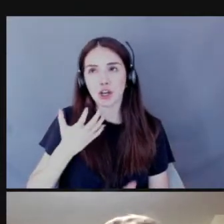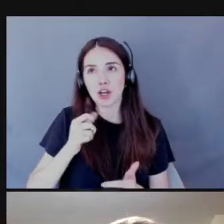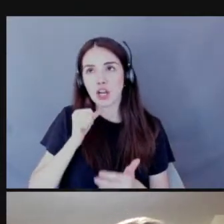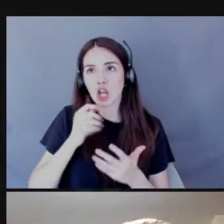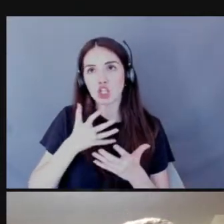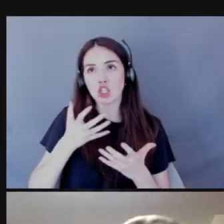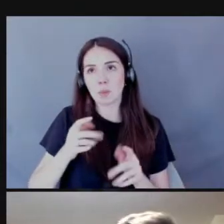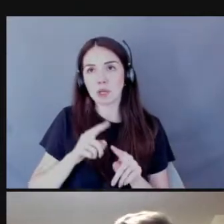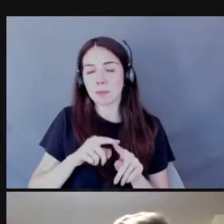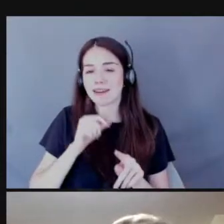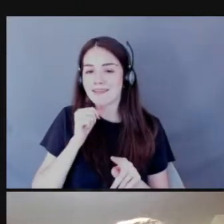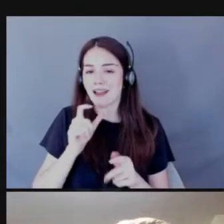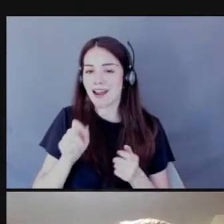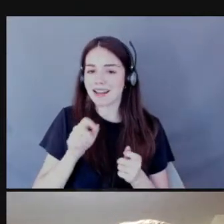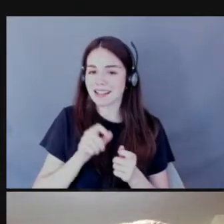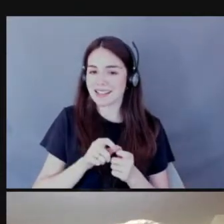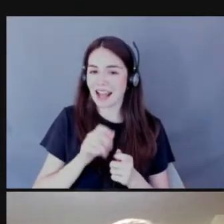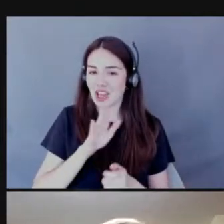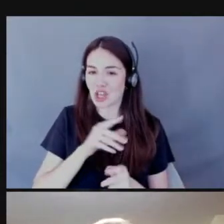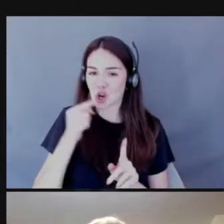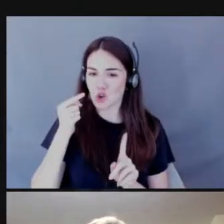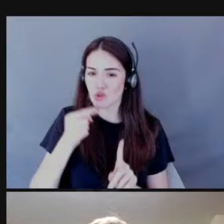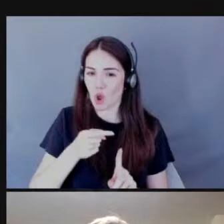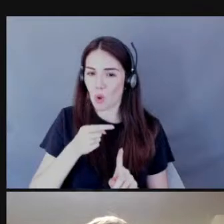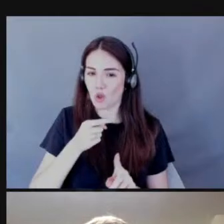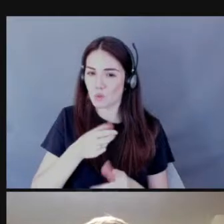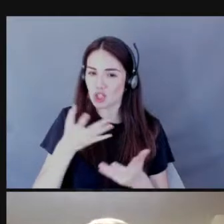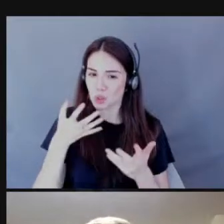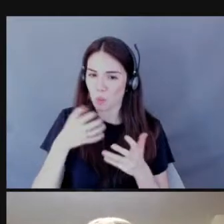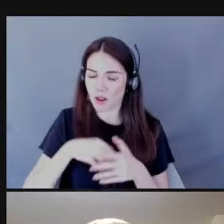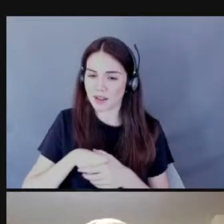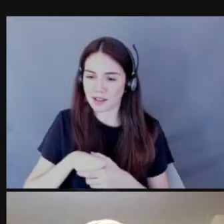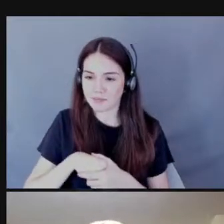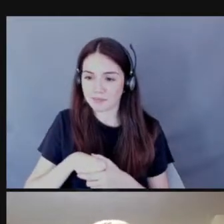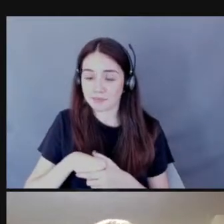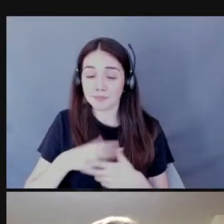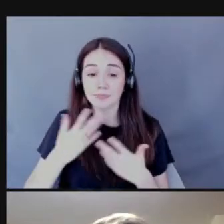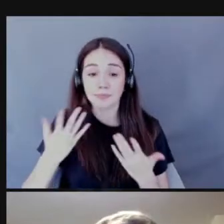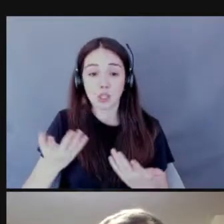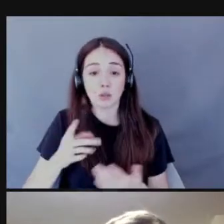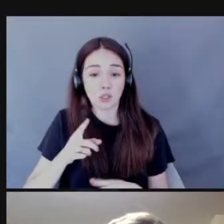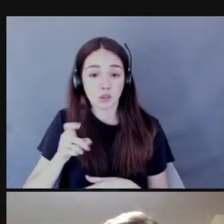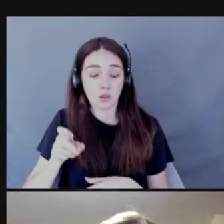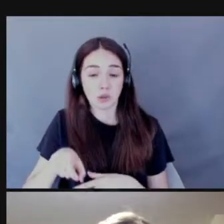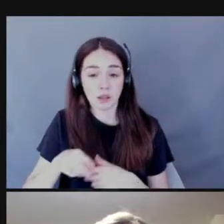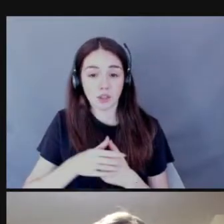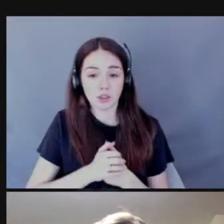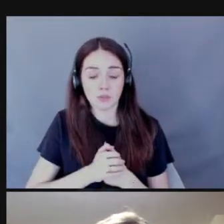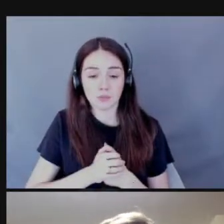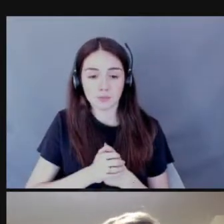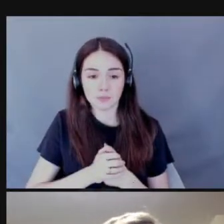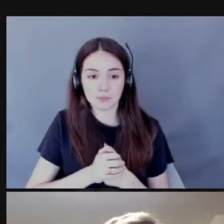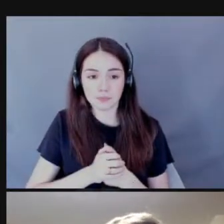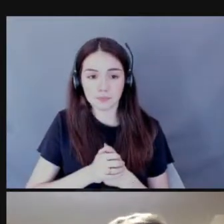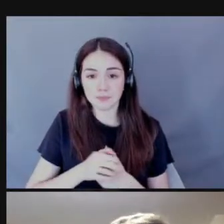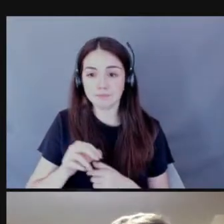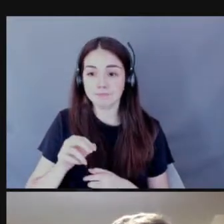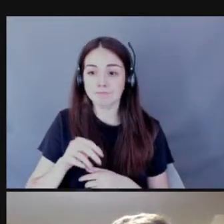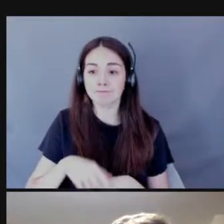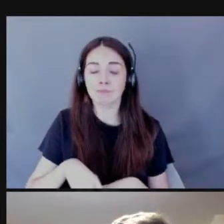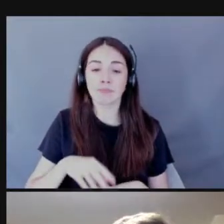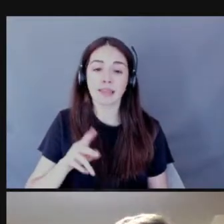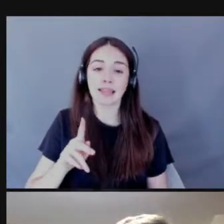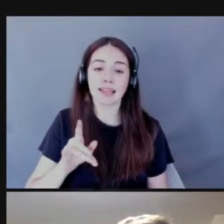not exactly what she wanted to have happen. So the question is, what did the Kikers and